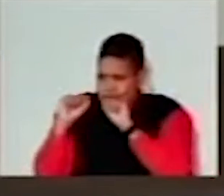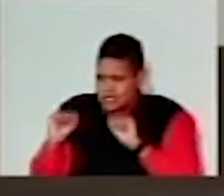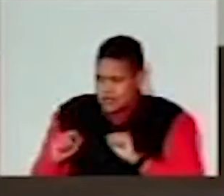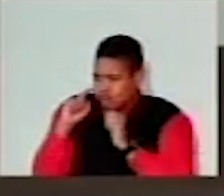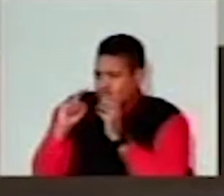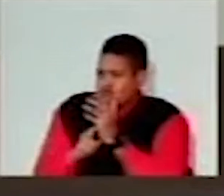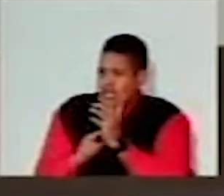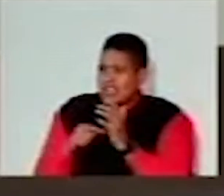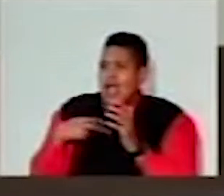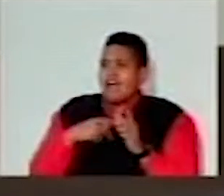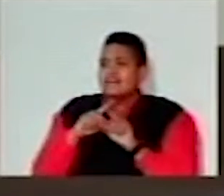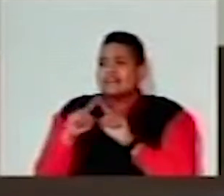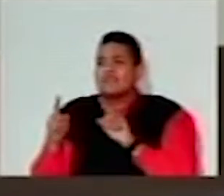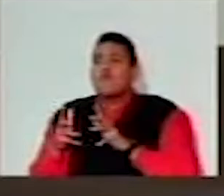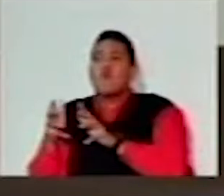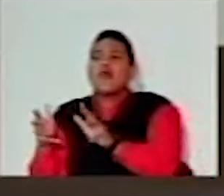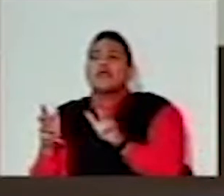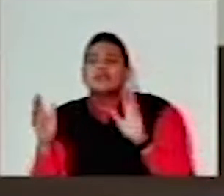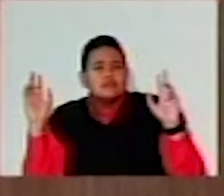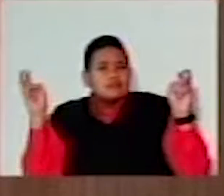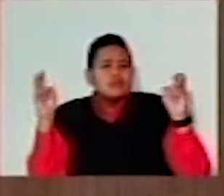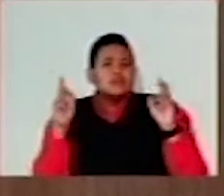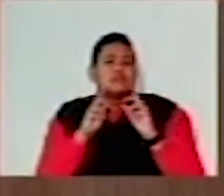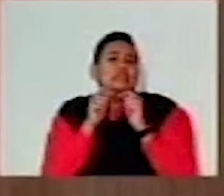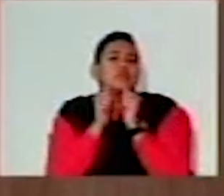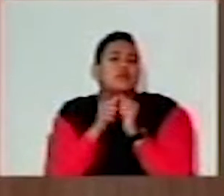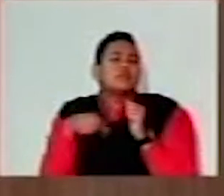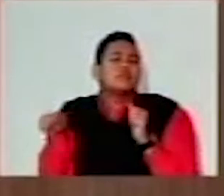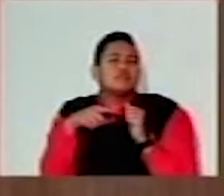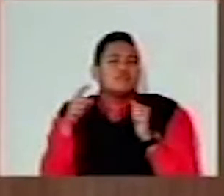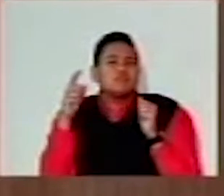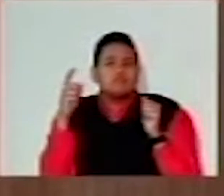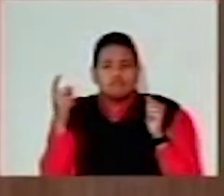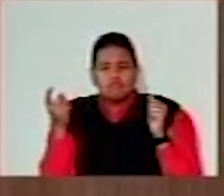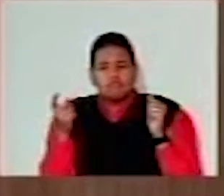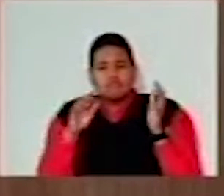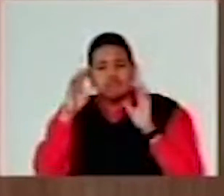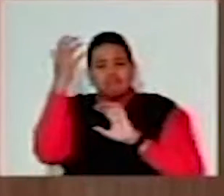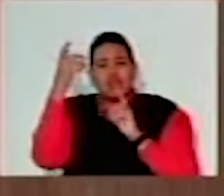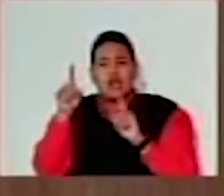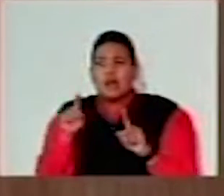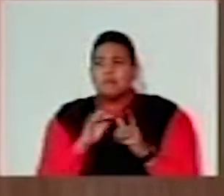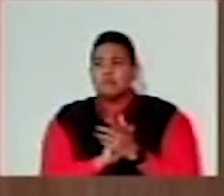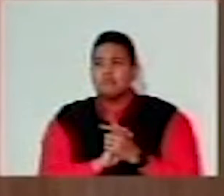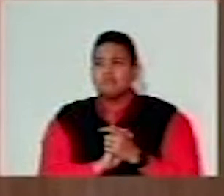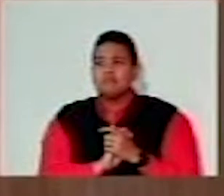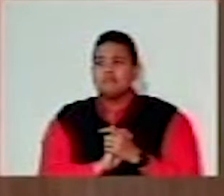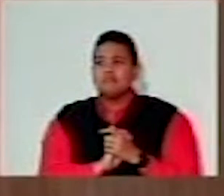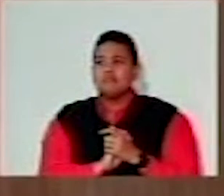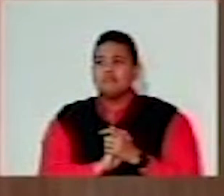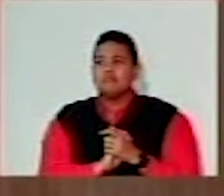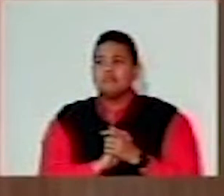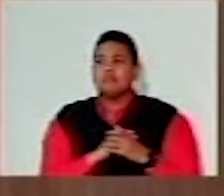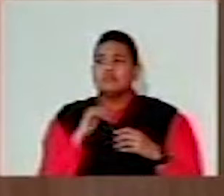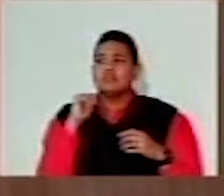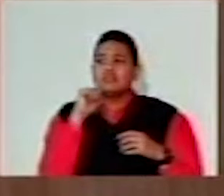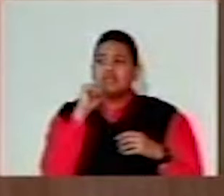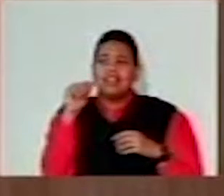are alternative ways to deal with disputes. Not